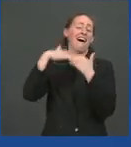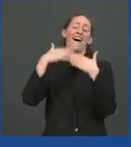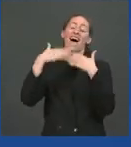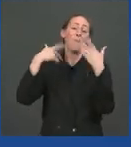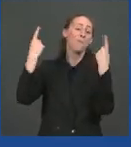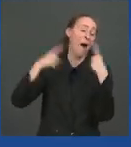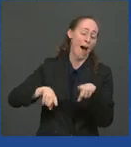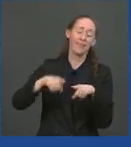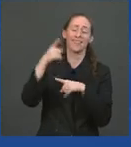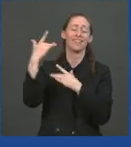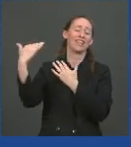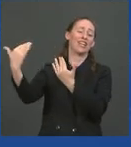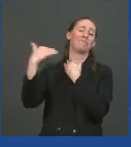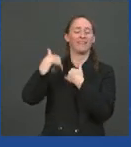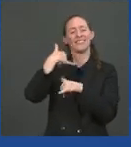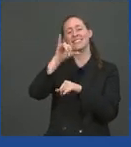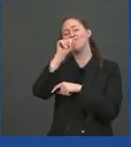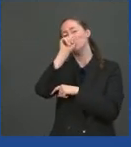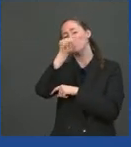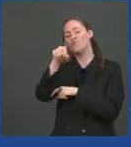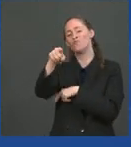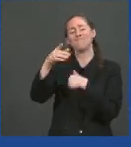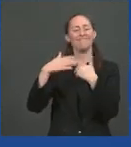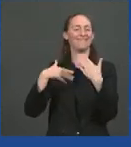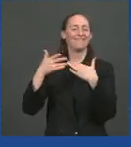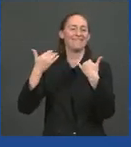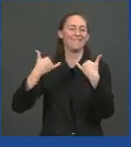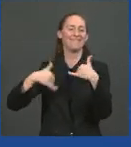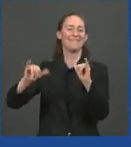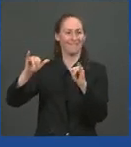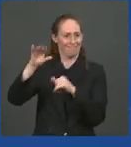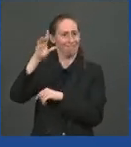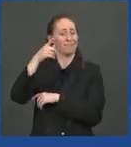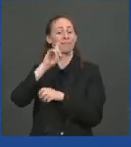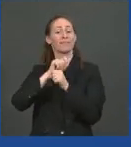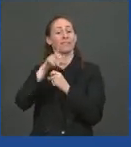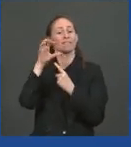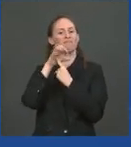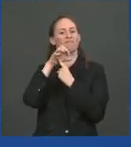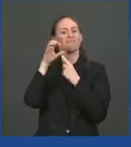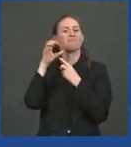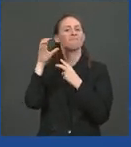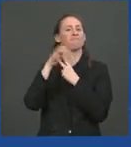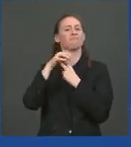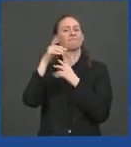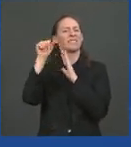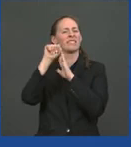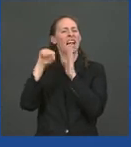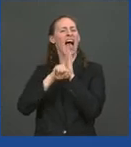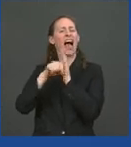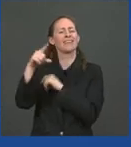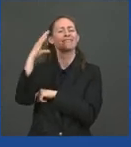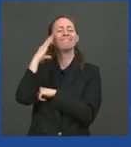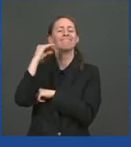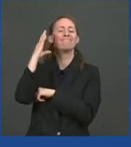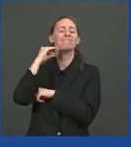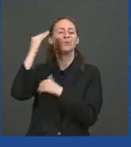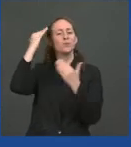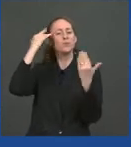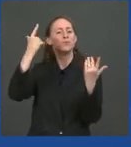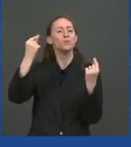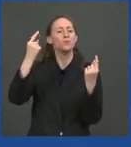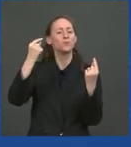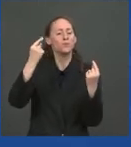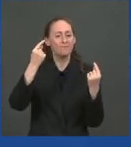and he won 2 state championships there. So he's used to this championship. And then he started at Villanova. And the